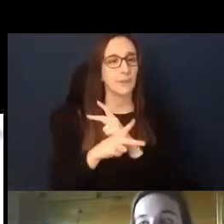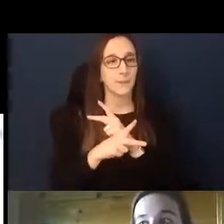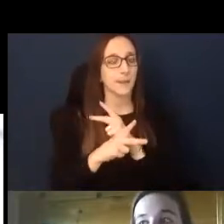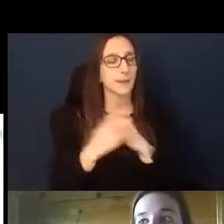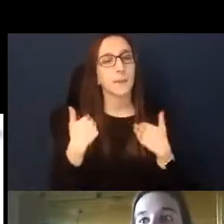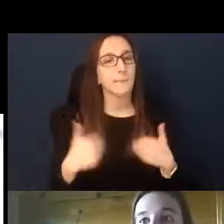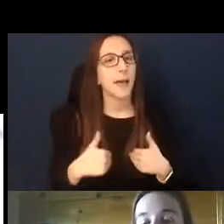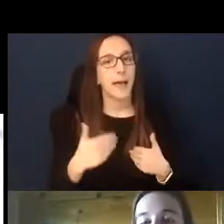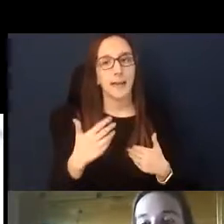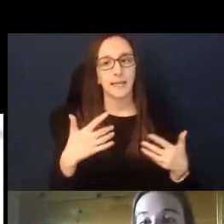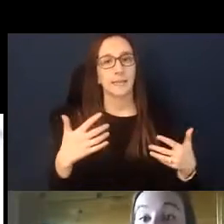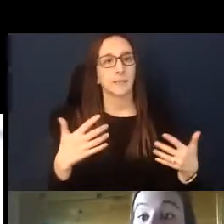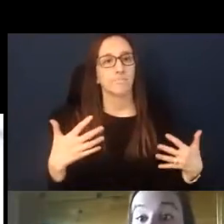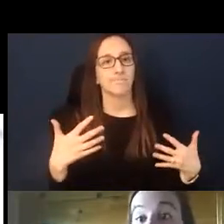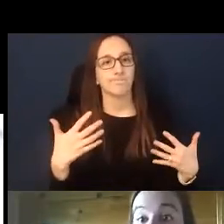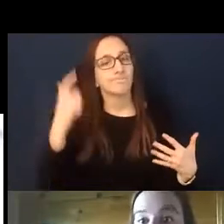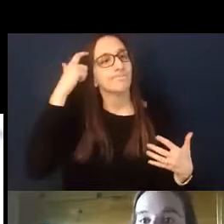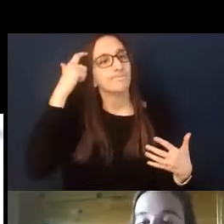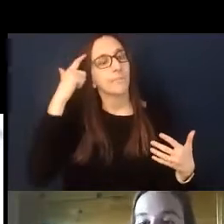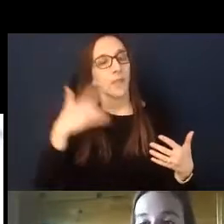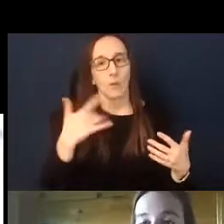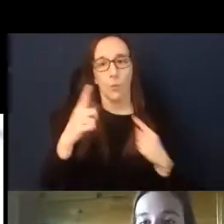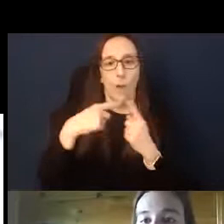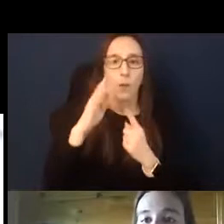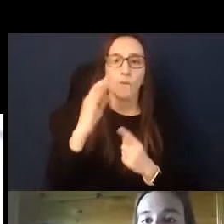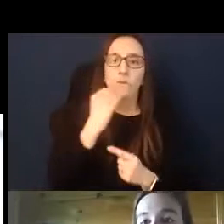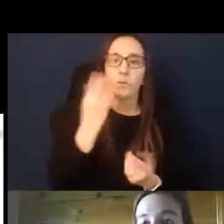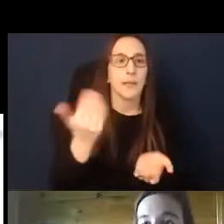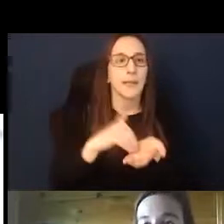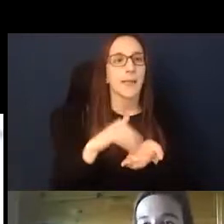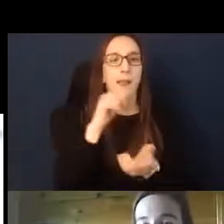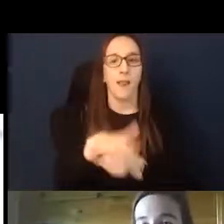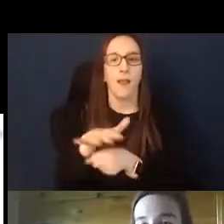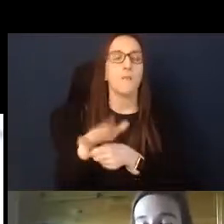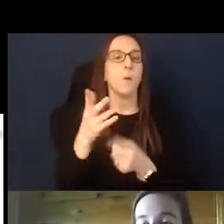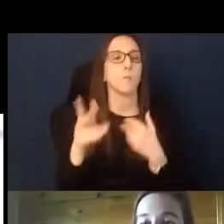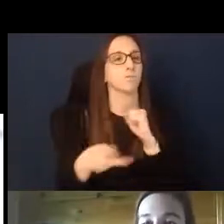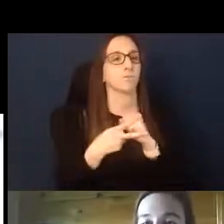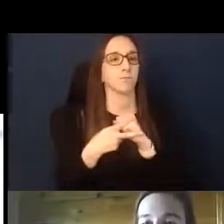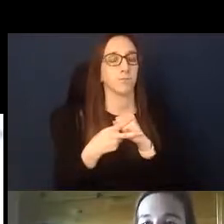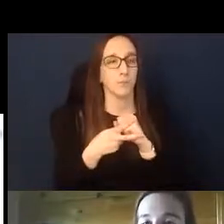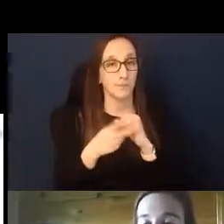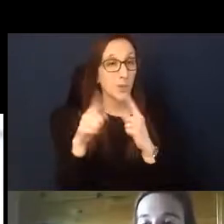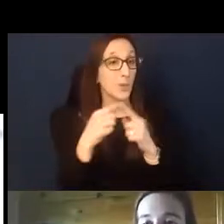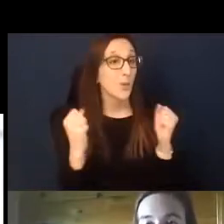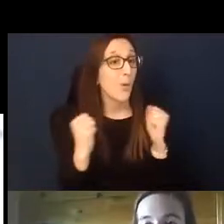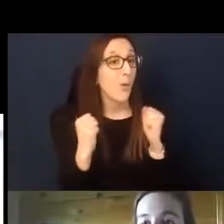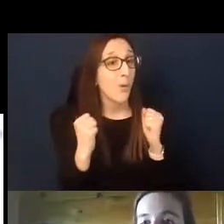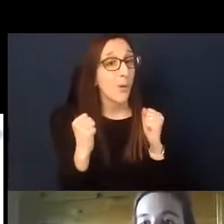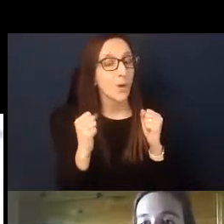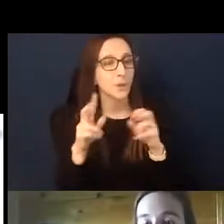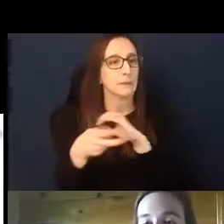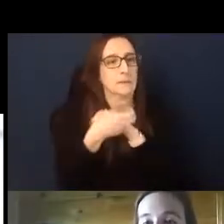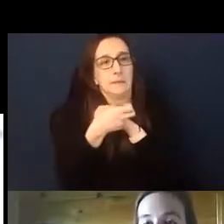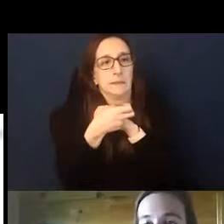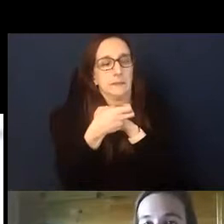know when it's going to get enough nutrients again. So it likes to hold on to it. So it's like when you're cold, you curl up into